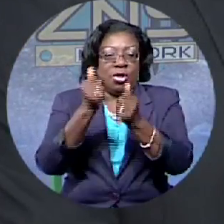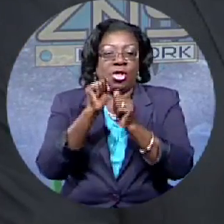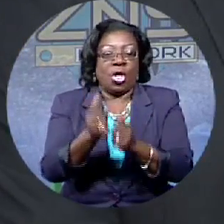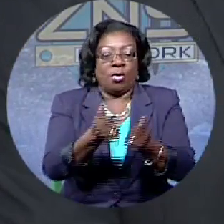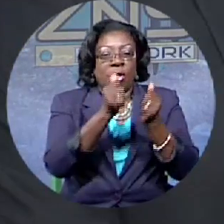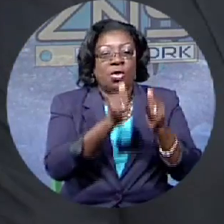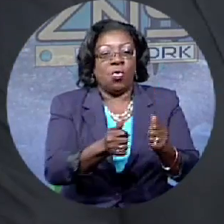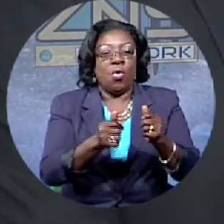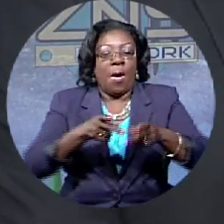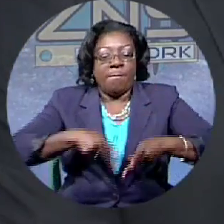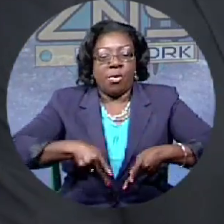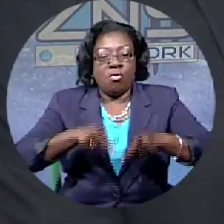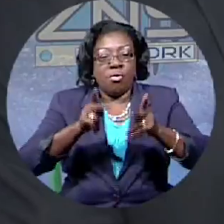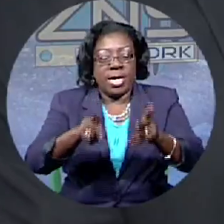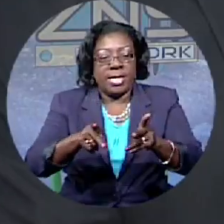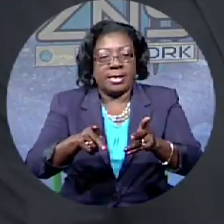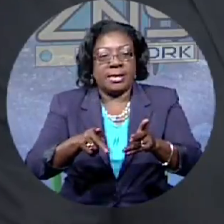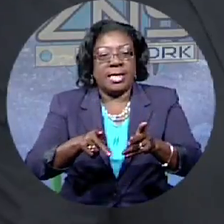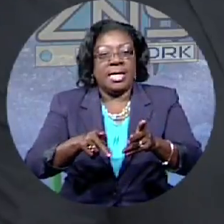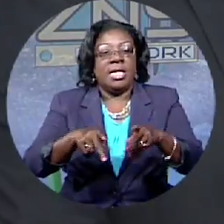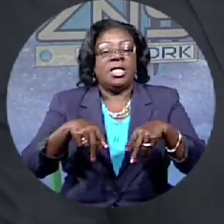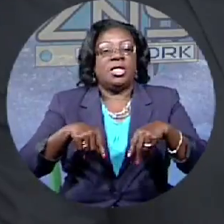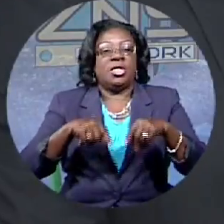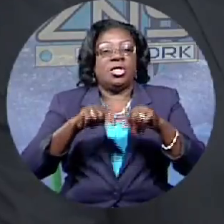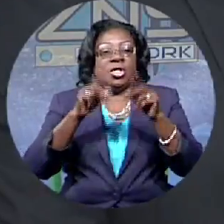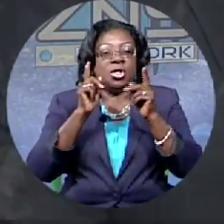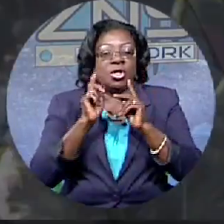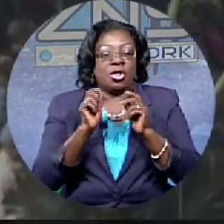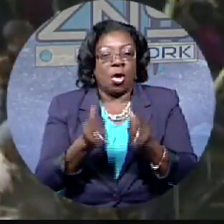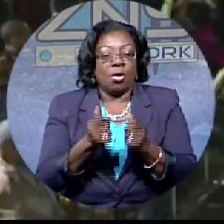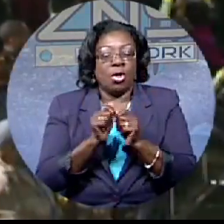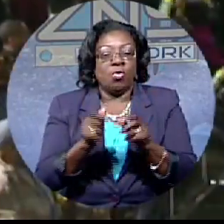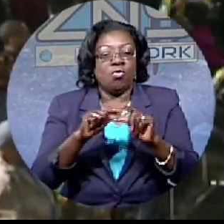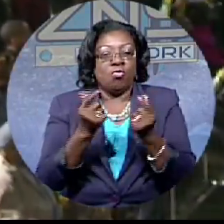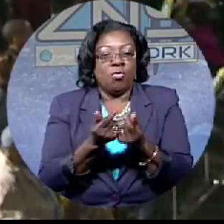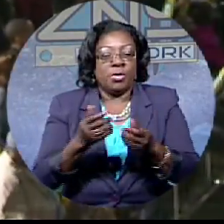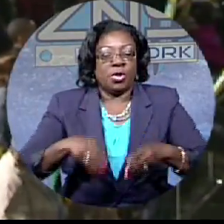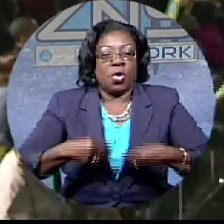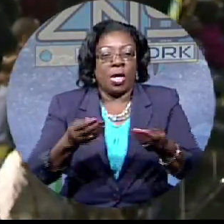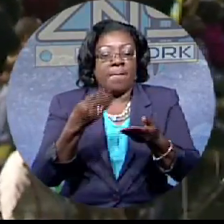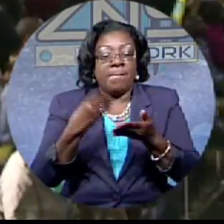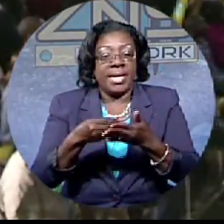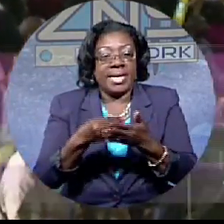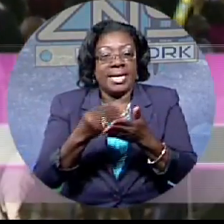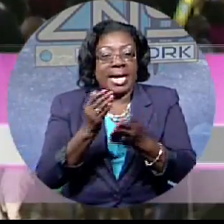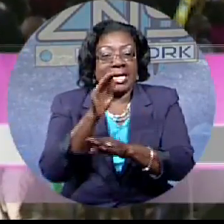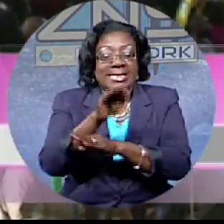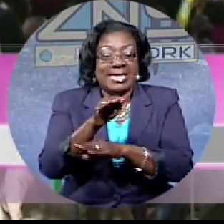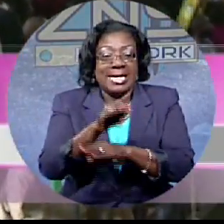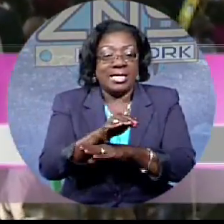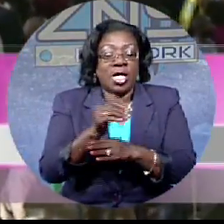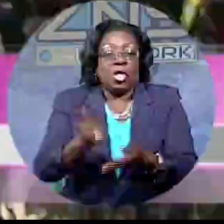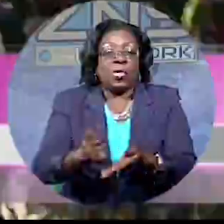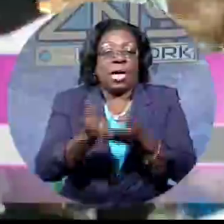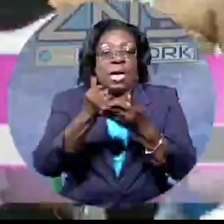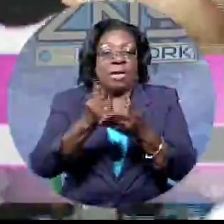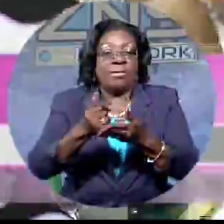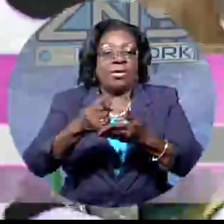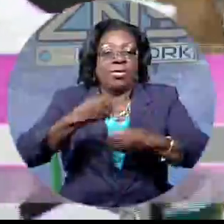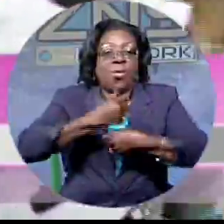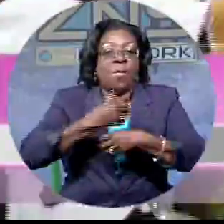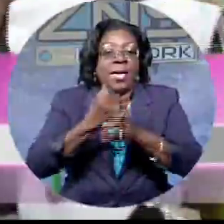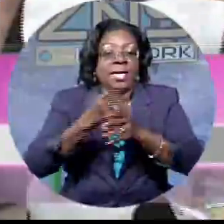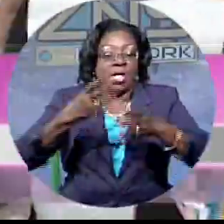from the Junkanoo Corporation of New Providence last night as they received the much-needed seed money to build those elaborate costumes.